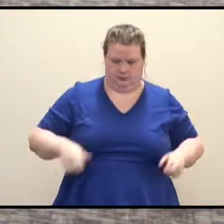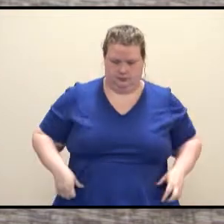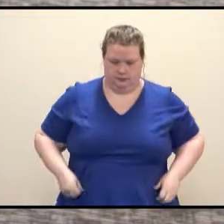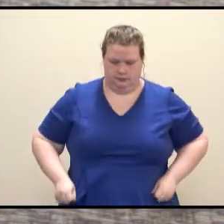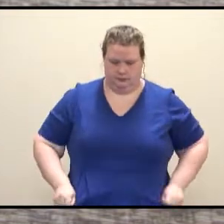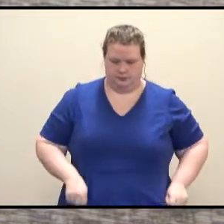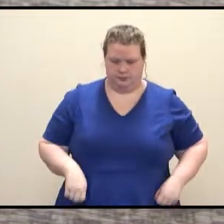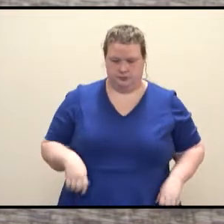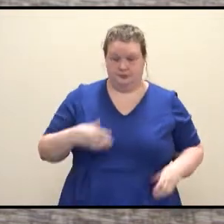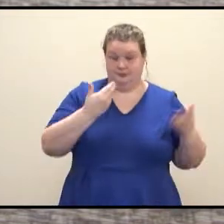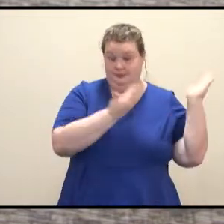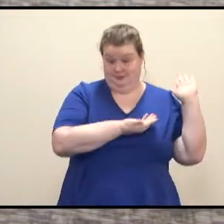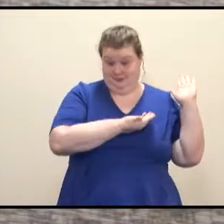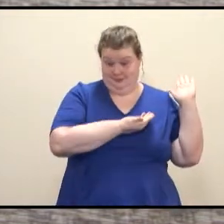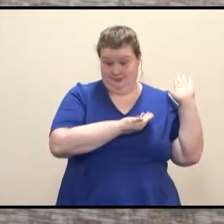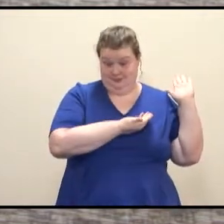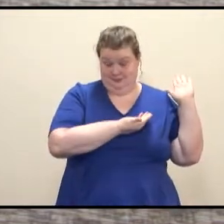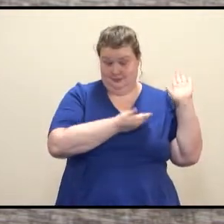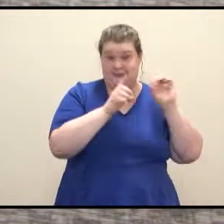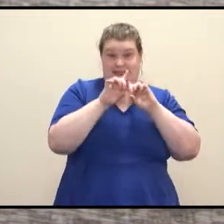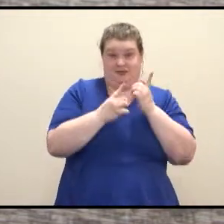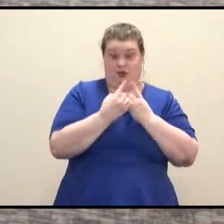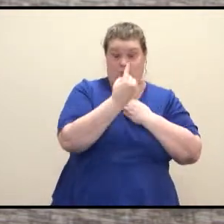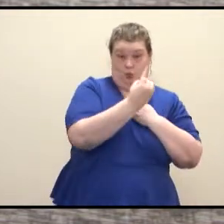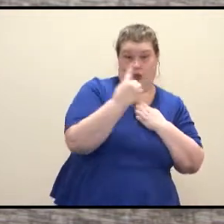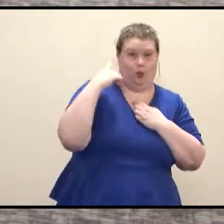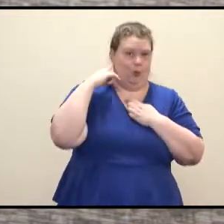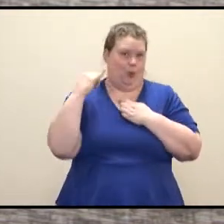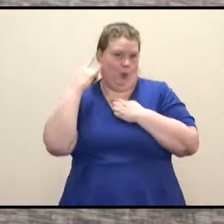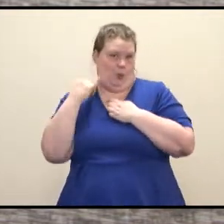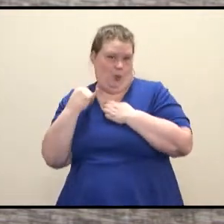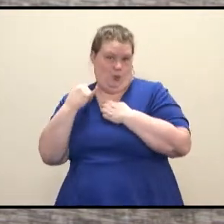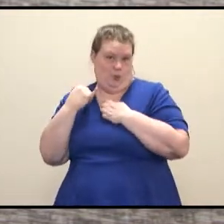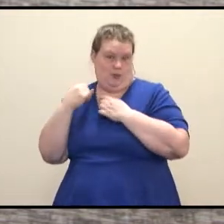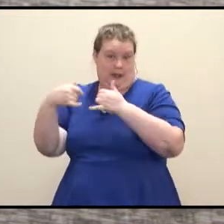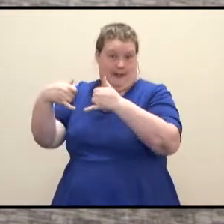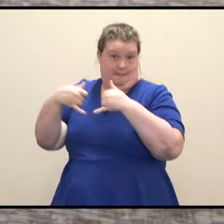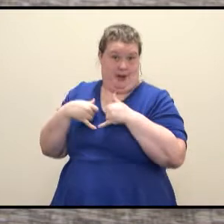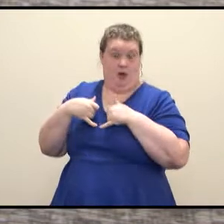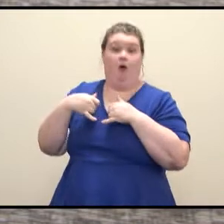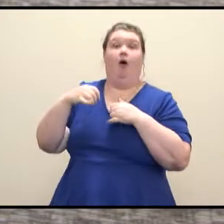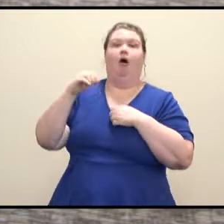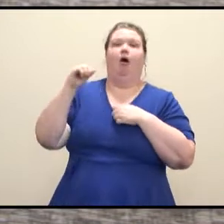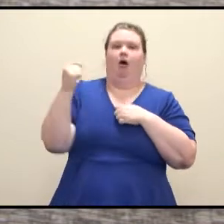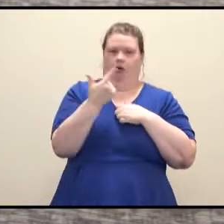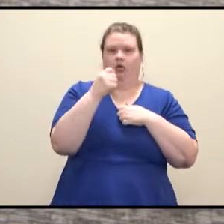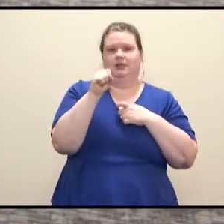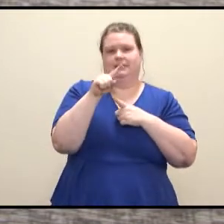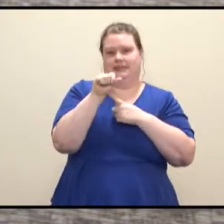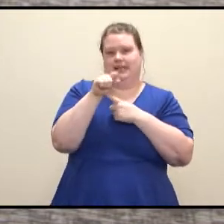And Juliana Ayala advanced to state and won a gold medal in Division I All-State.